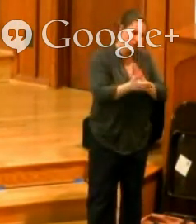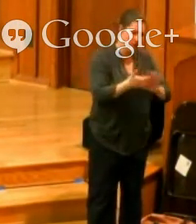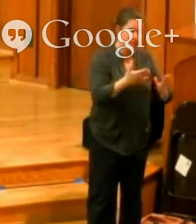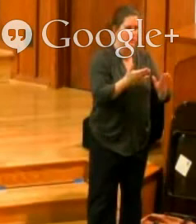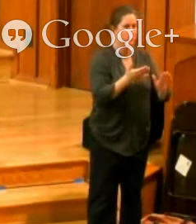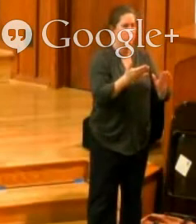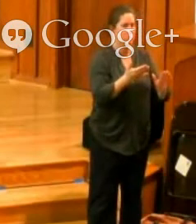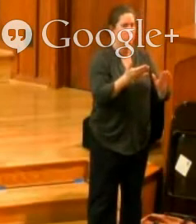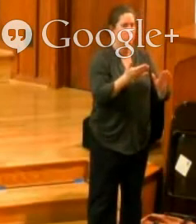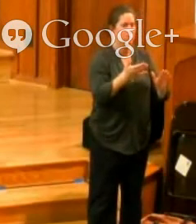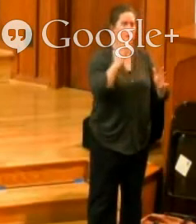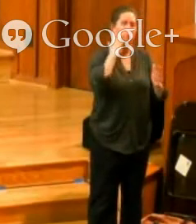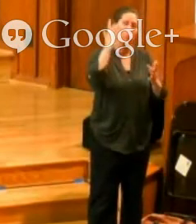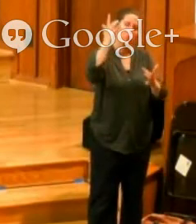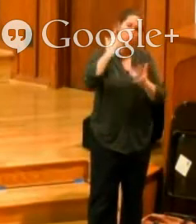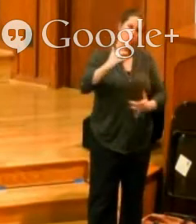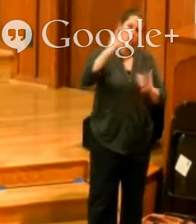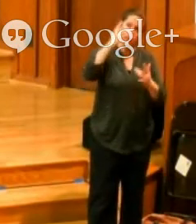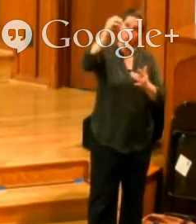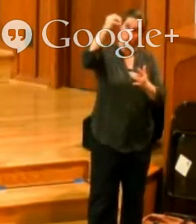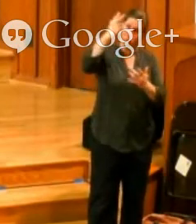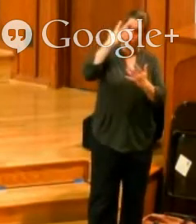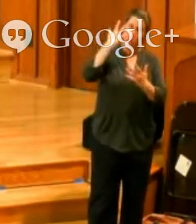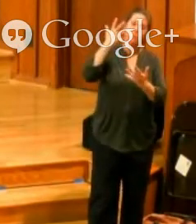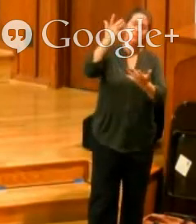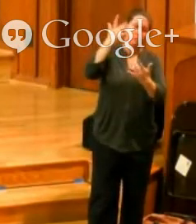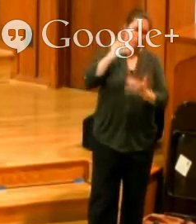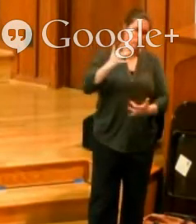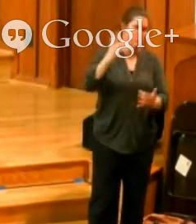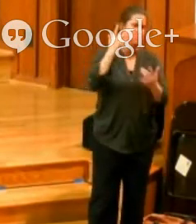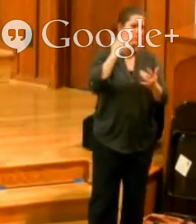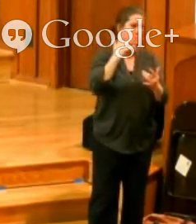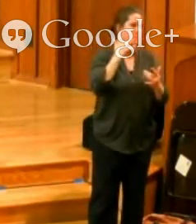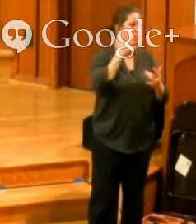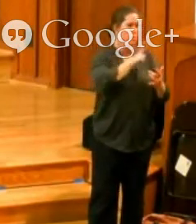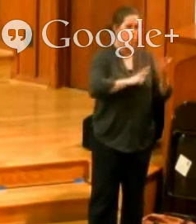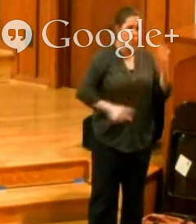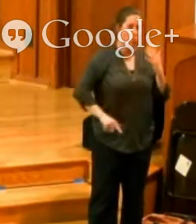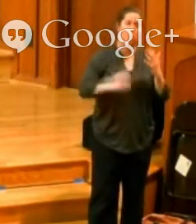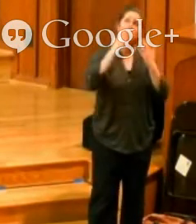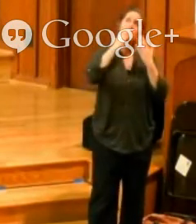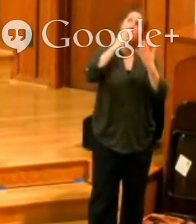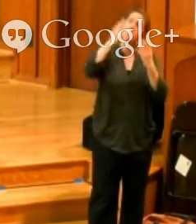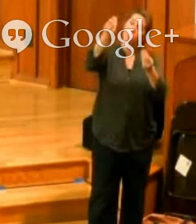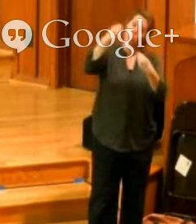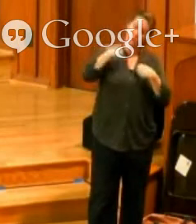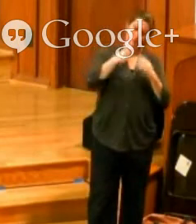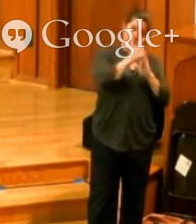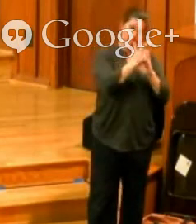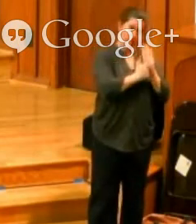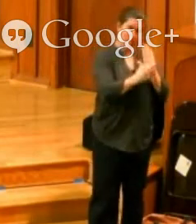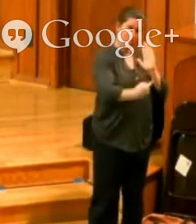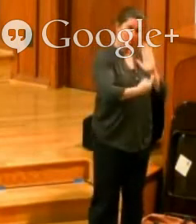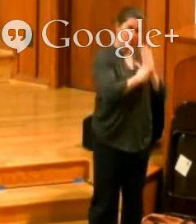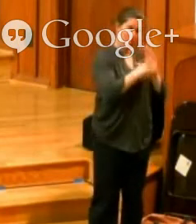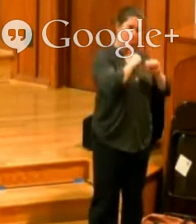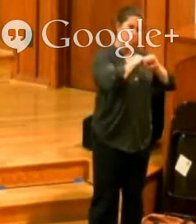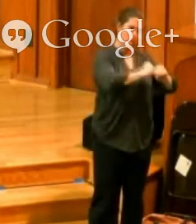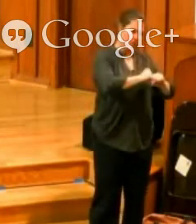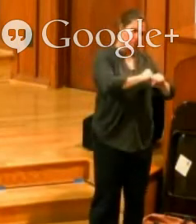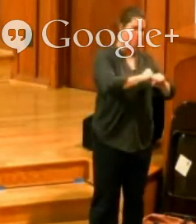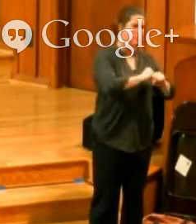and the mercy that your grace offers us. But we thank you, Lord, for also giving us a law that protects us and that keeps us